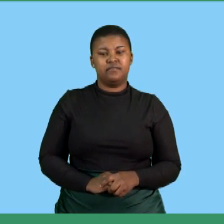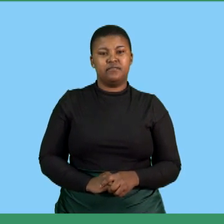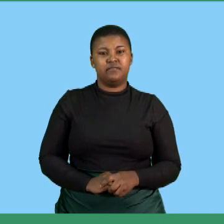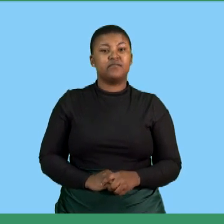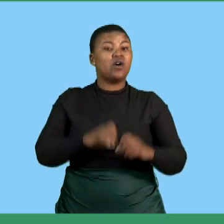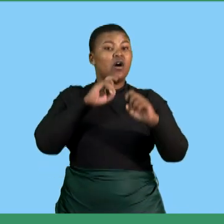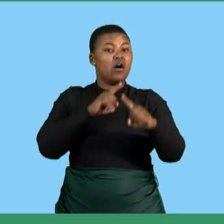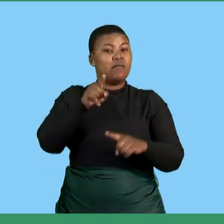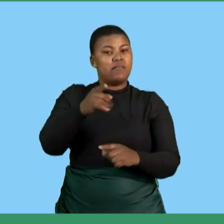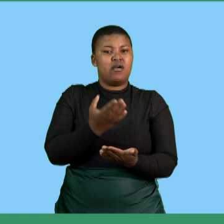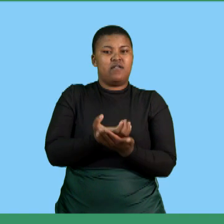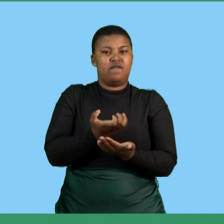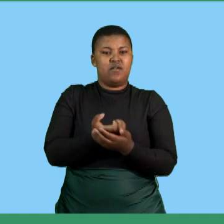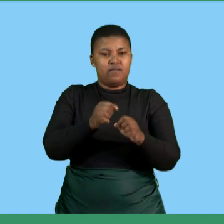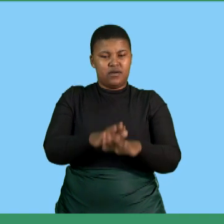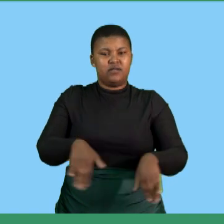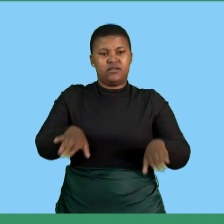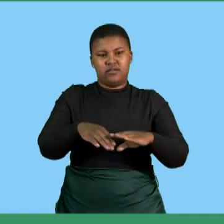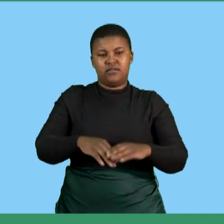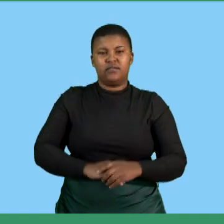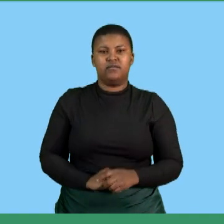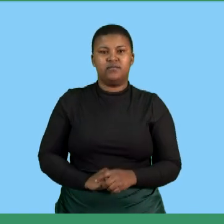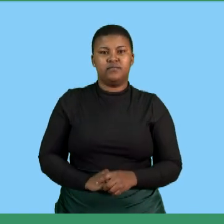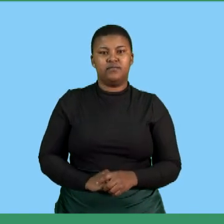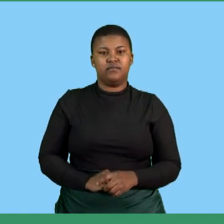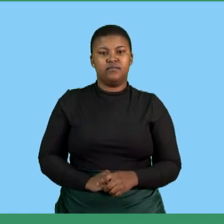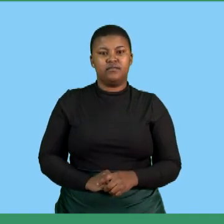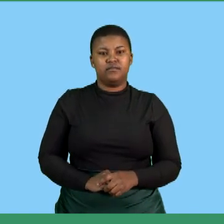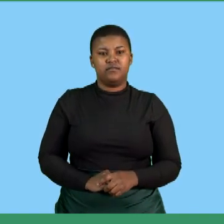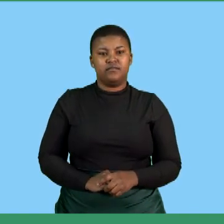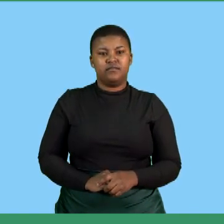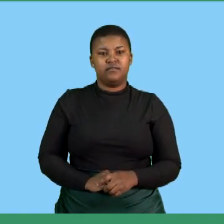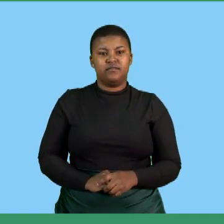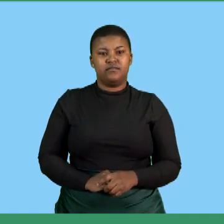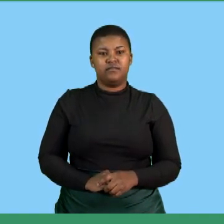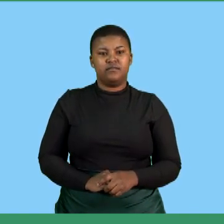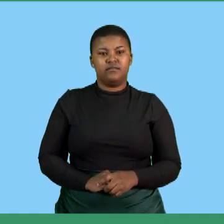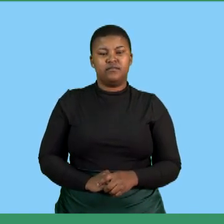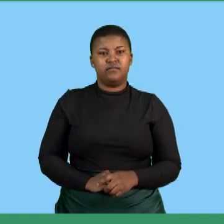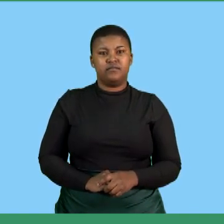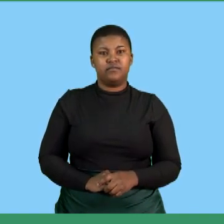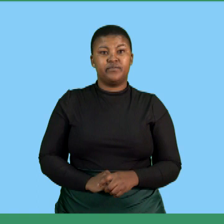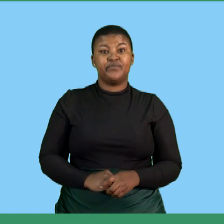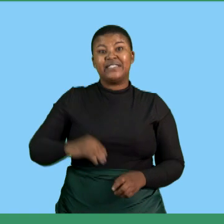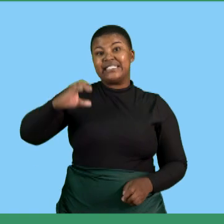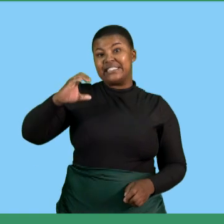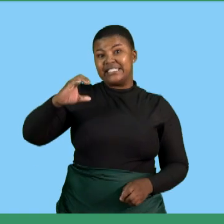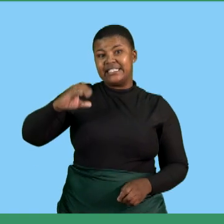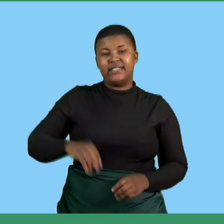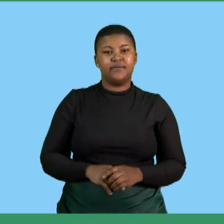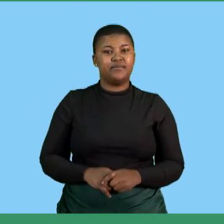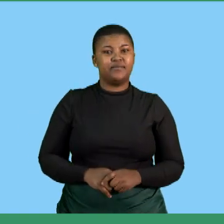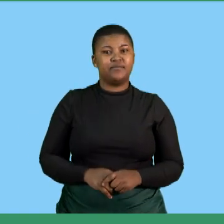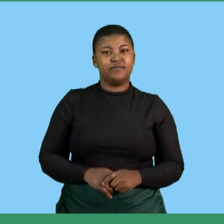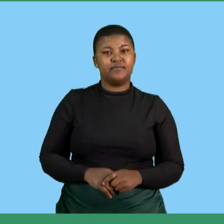factors. So our answer here will be economic environment. And then statement